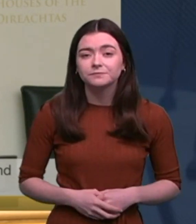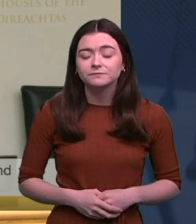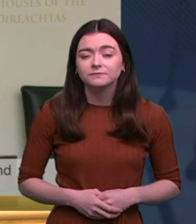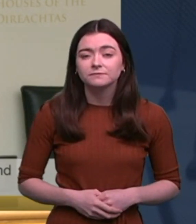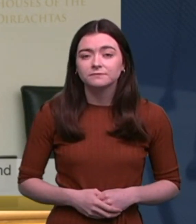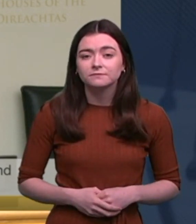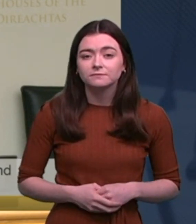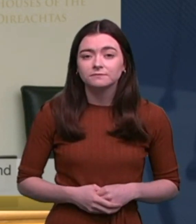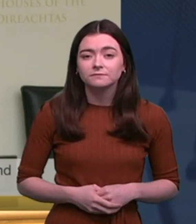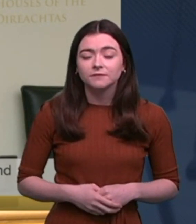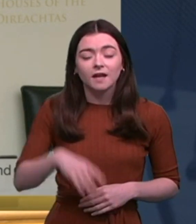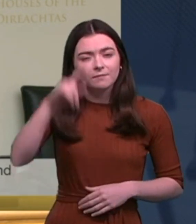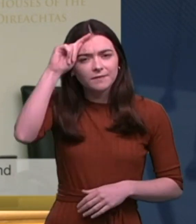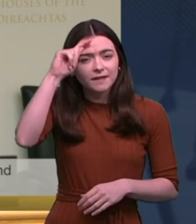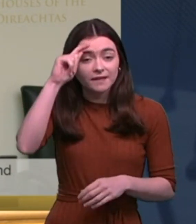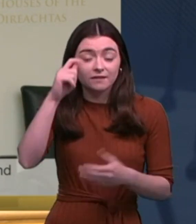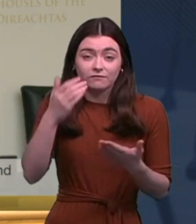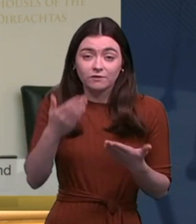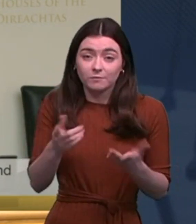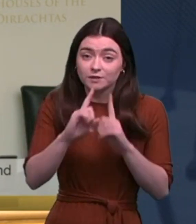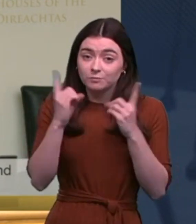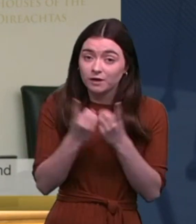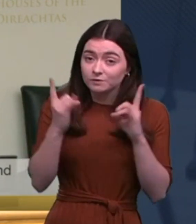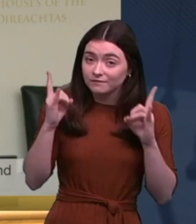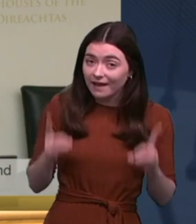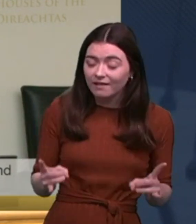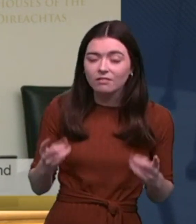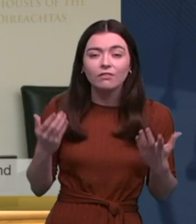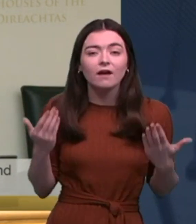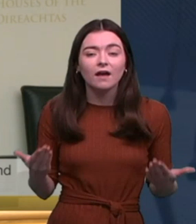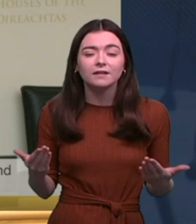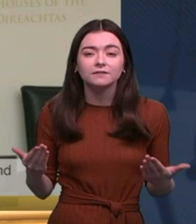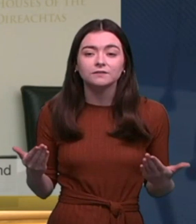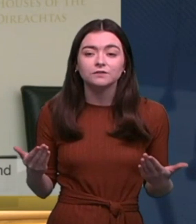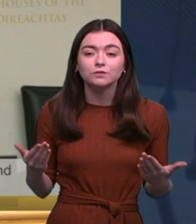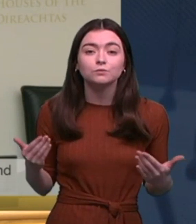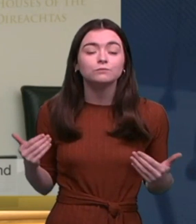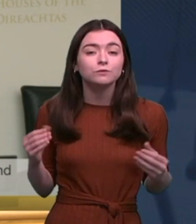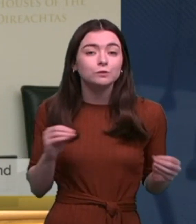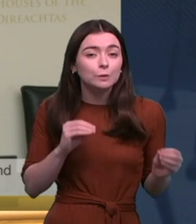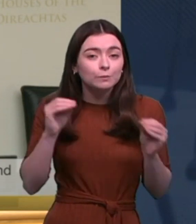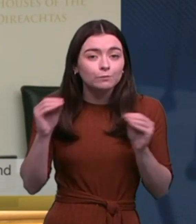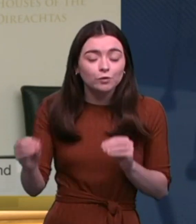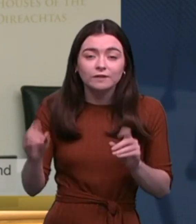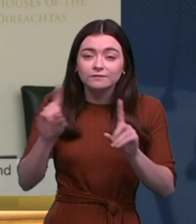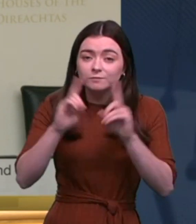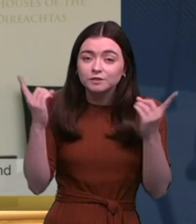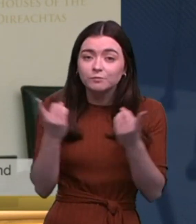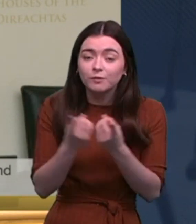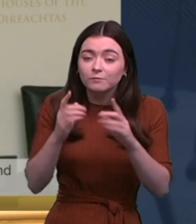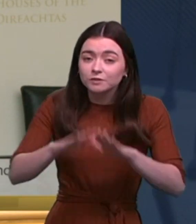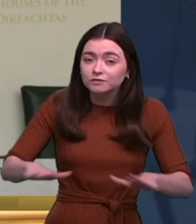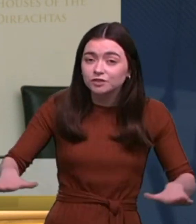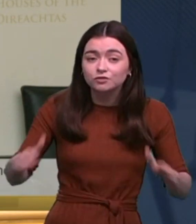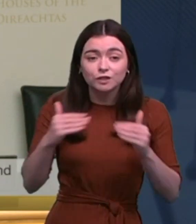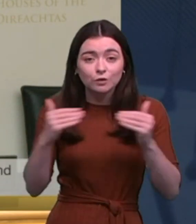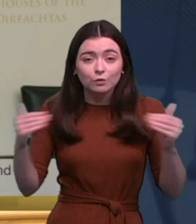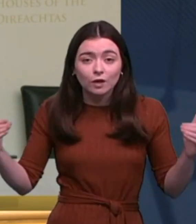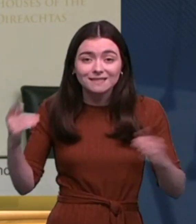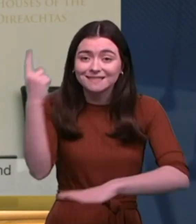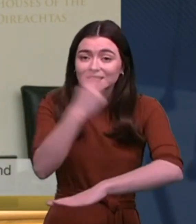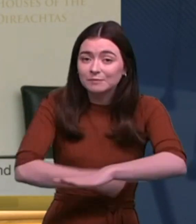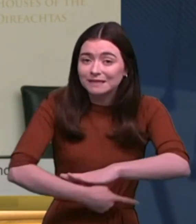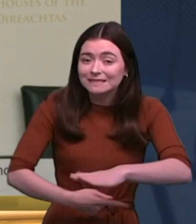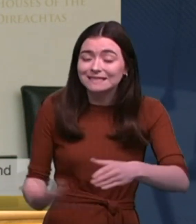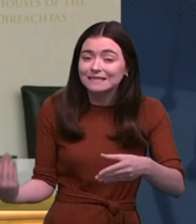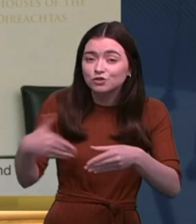from a Department of Health, and as we move towards the Department of Children, Equality, Disability, Integration